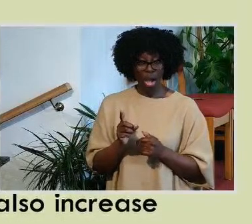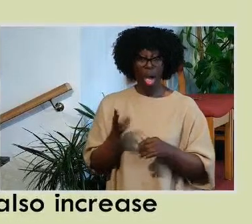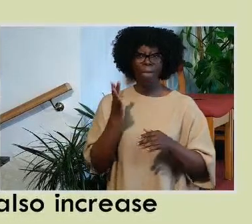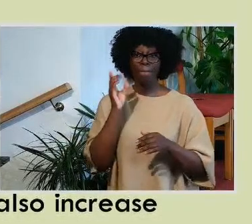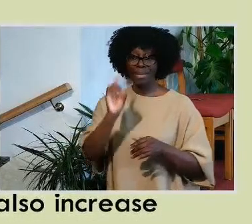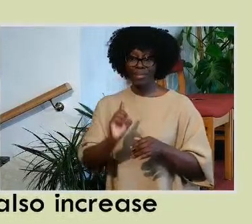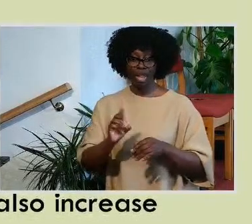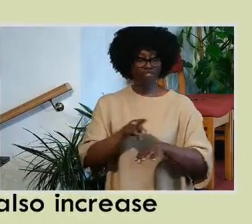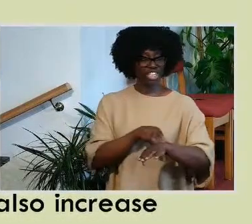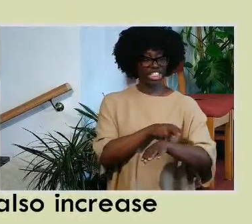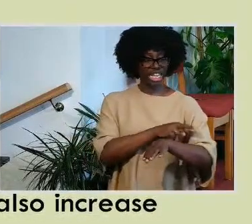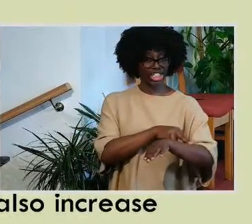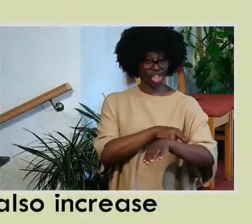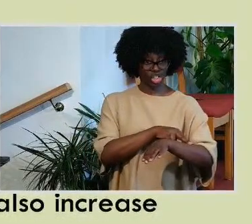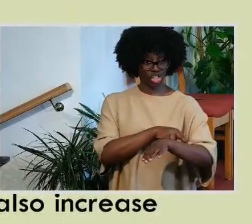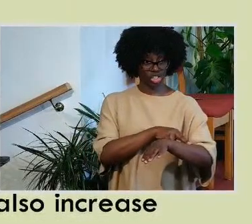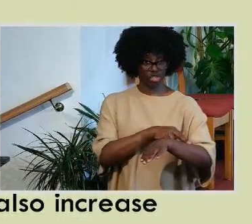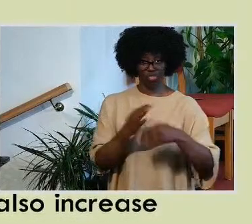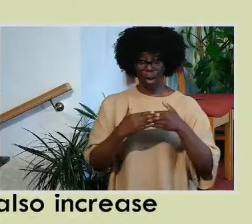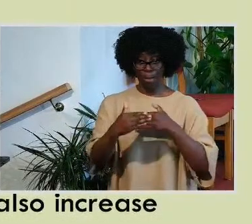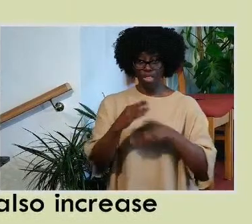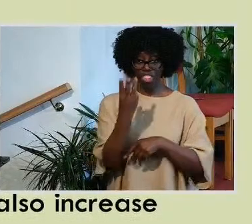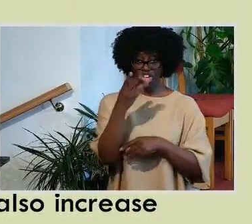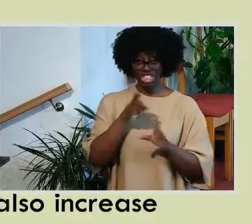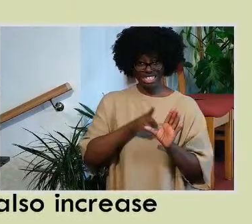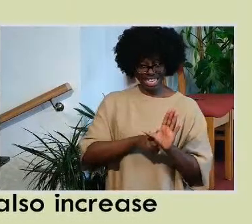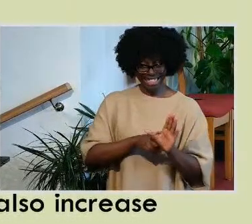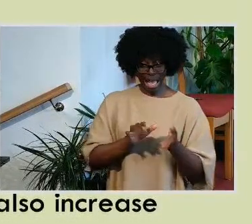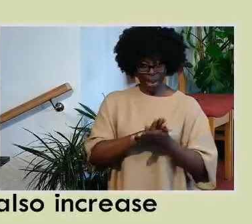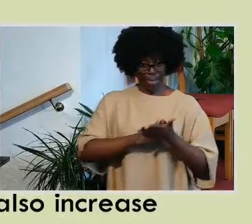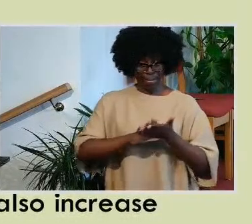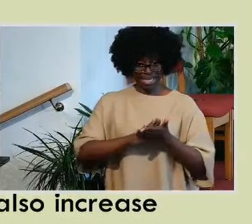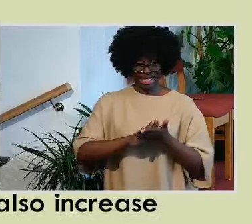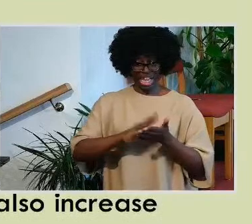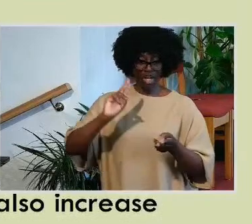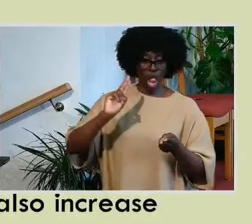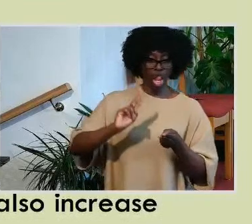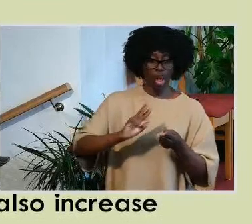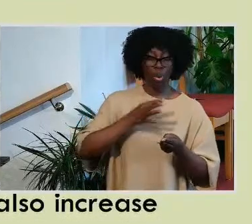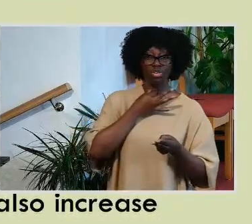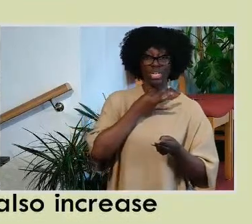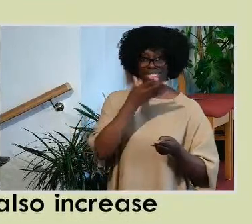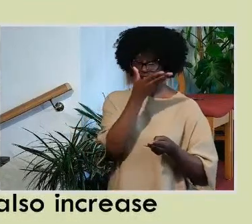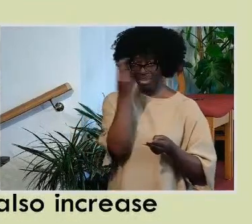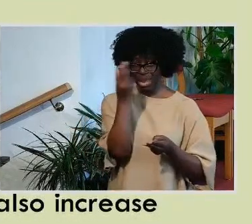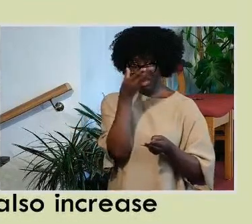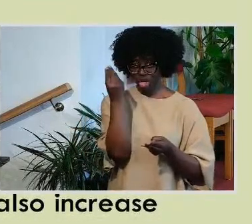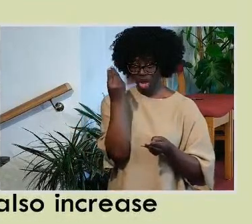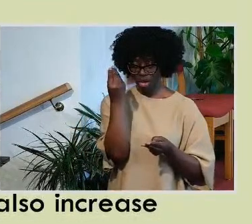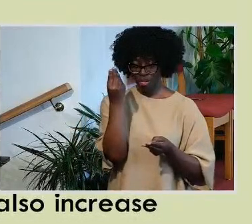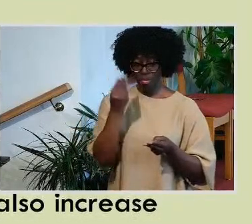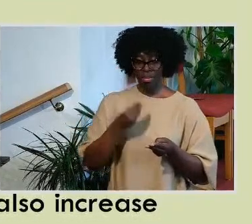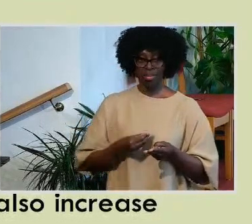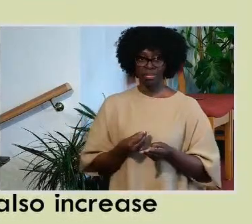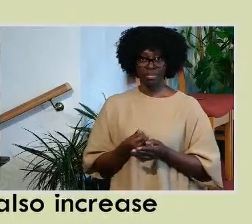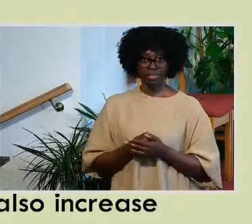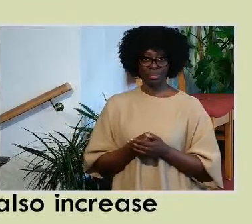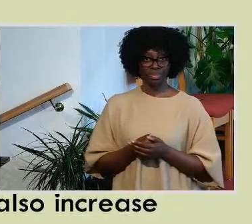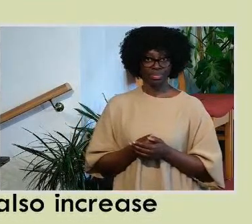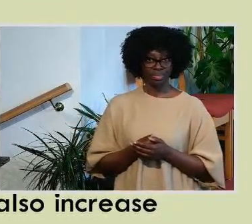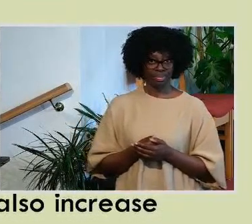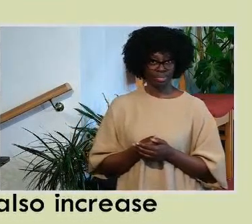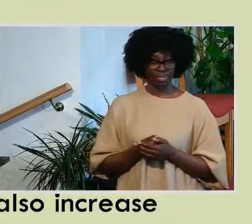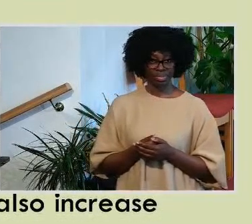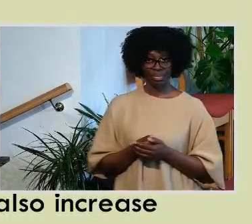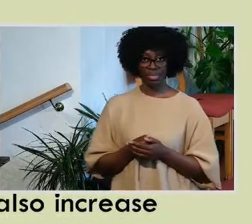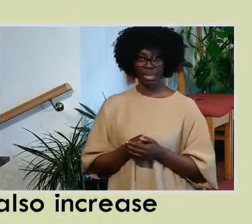vegetarians for longer than 30 years had a 3 times lower risk of dementia. So it showed that